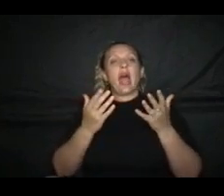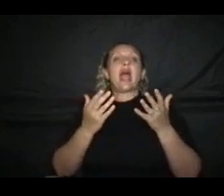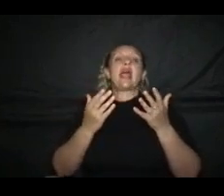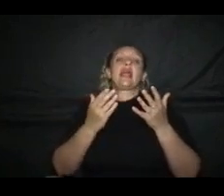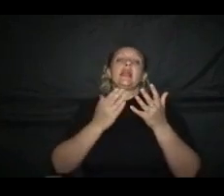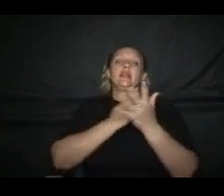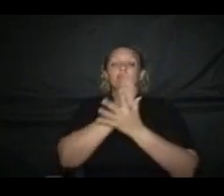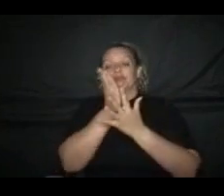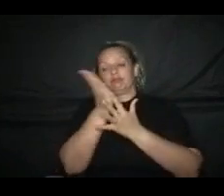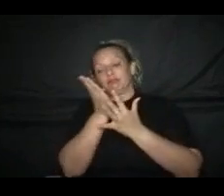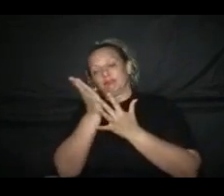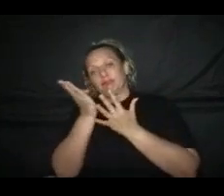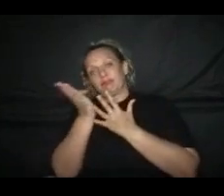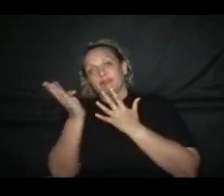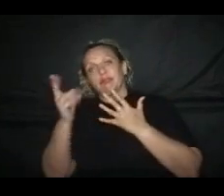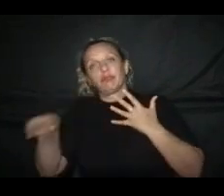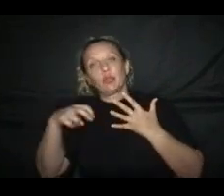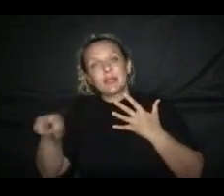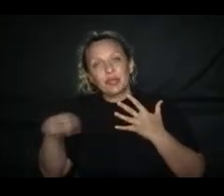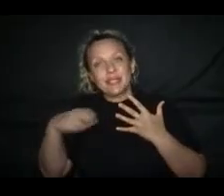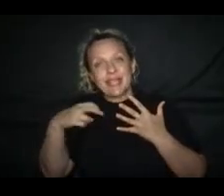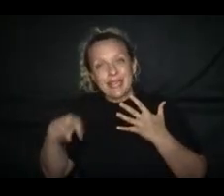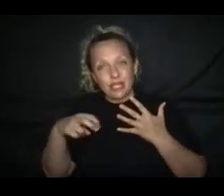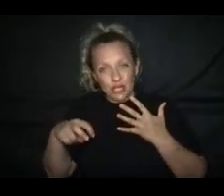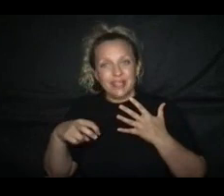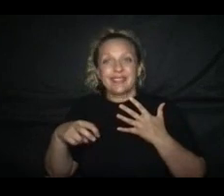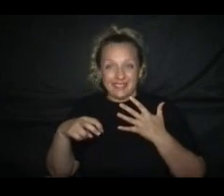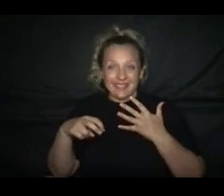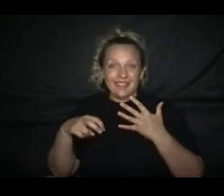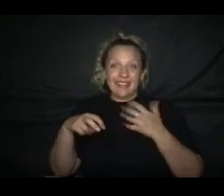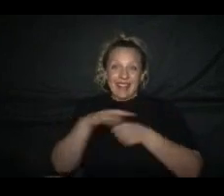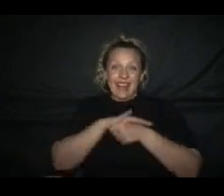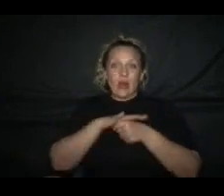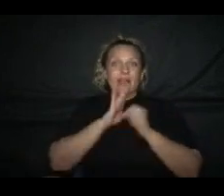people and gets away from the focus on cars.